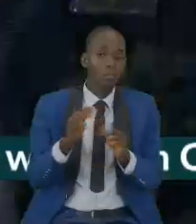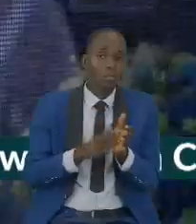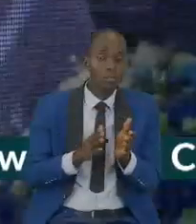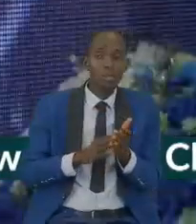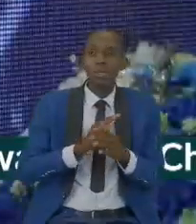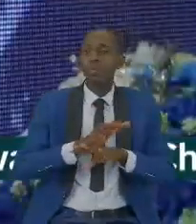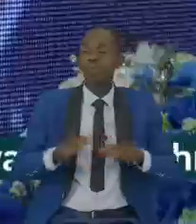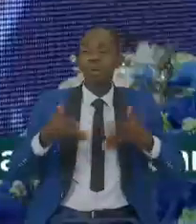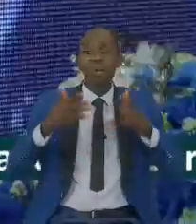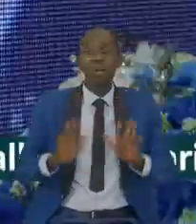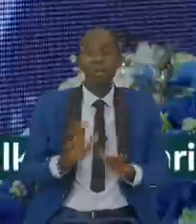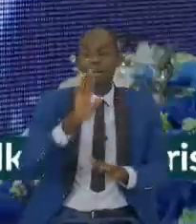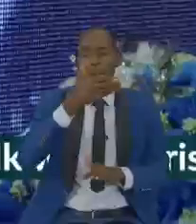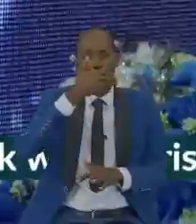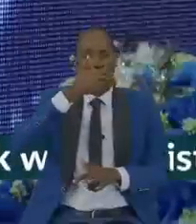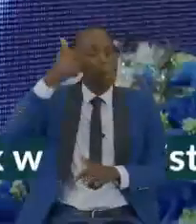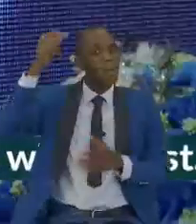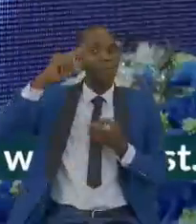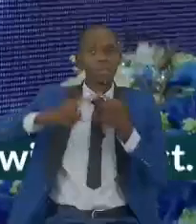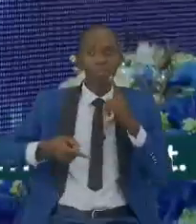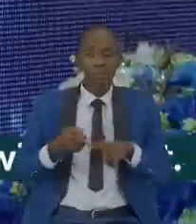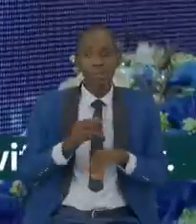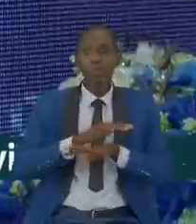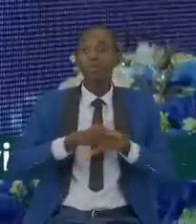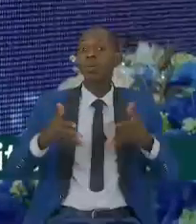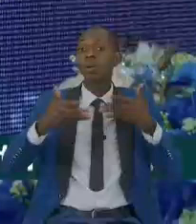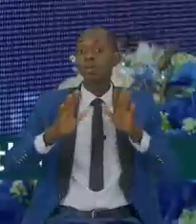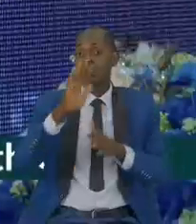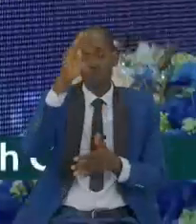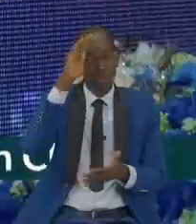hand over to the counselor. Please, counselor,